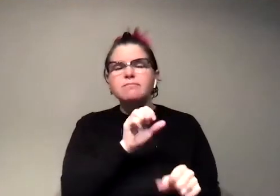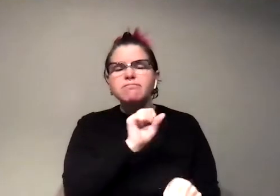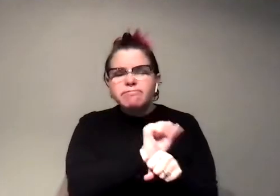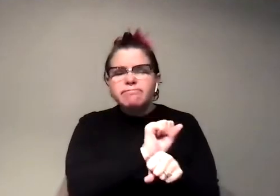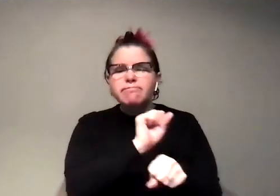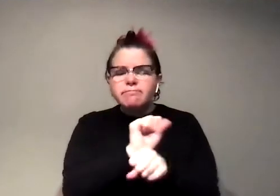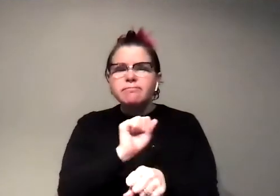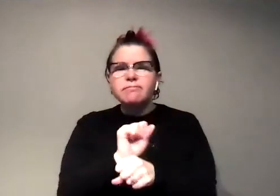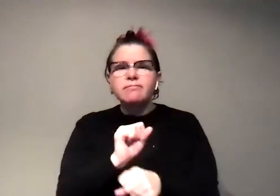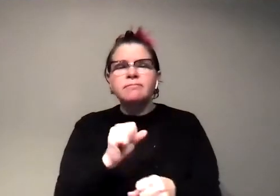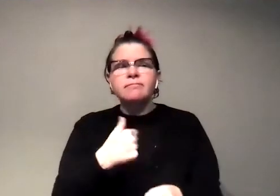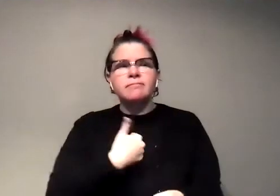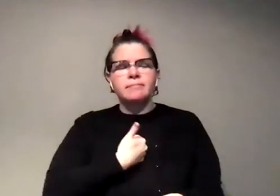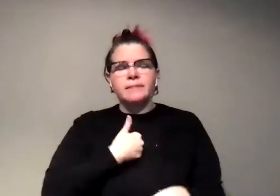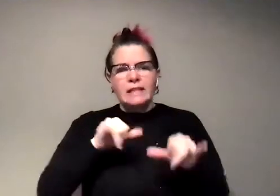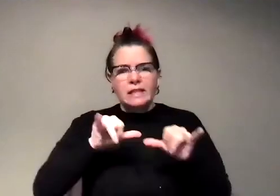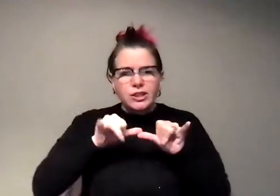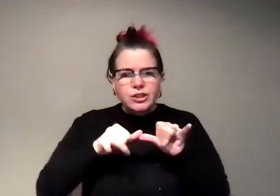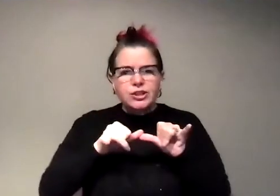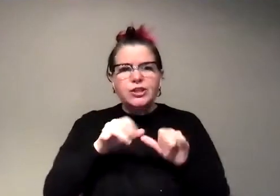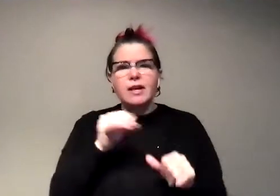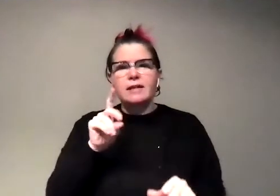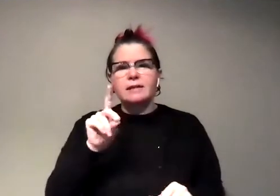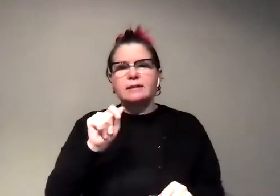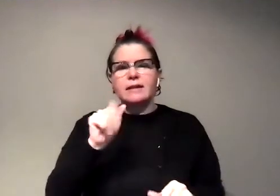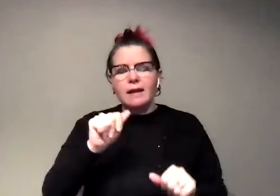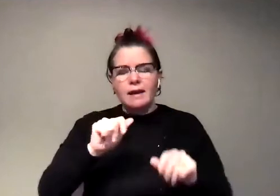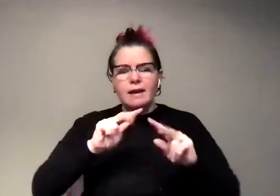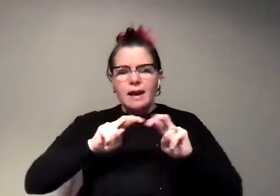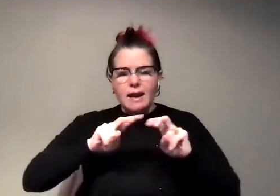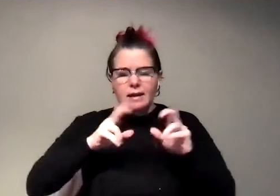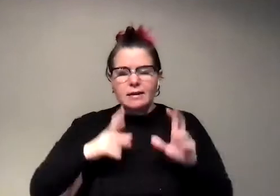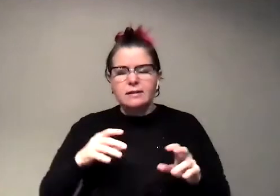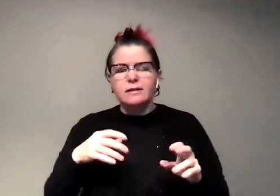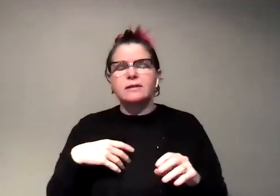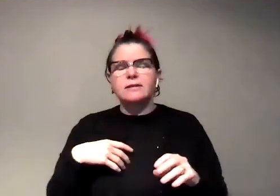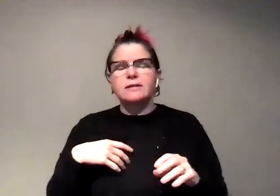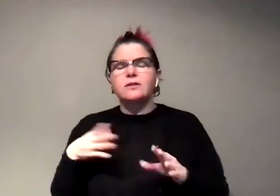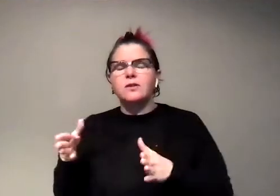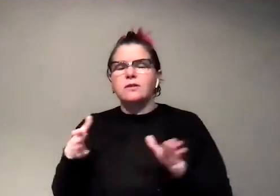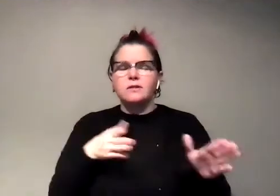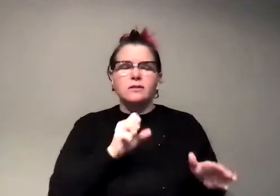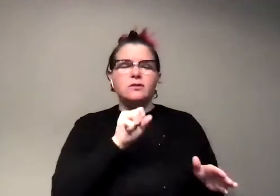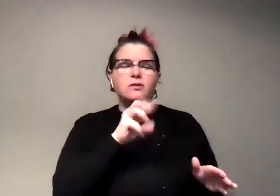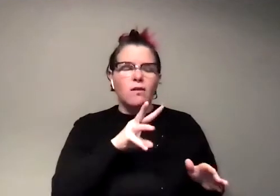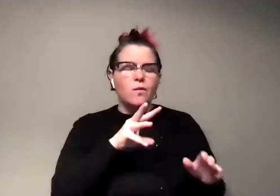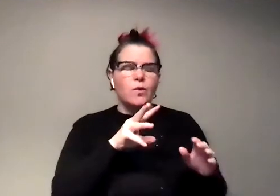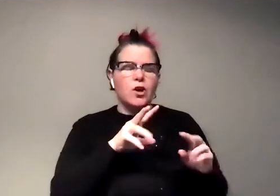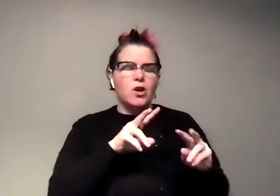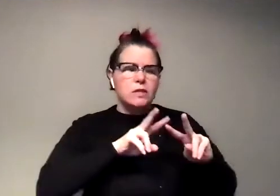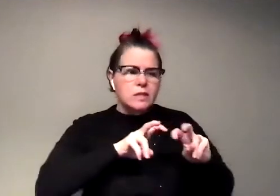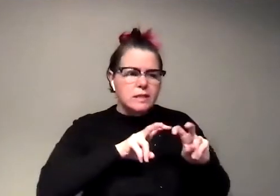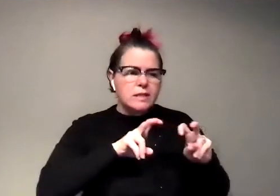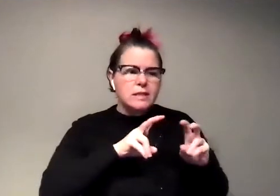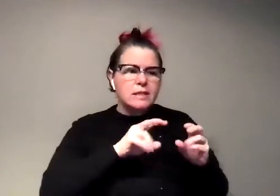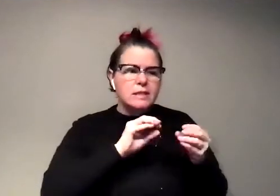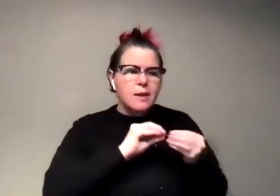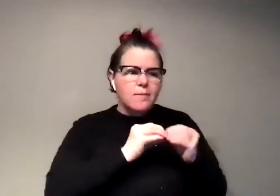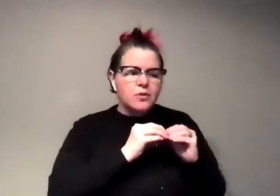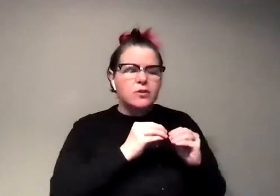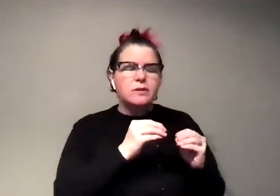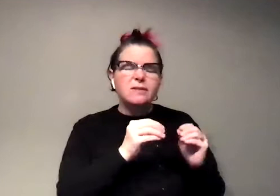a engineer and a data analyst. So I ended up moving more to the software side of things, but I was still using the same